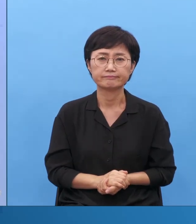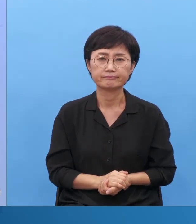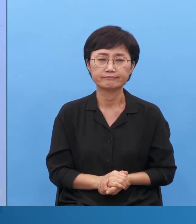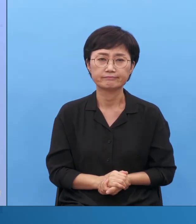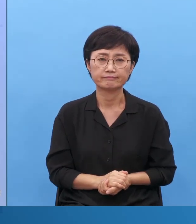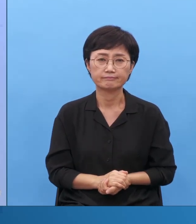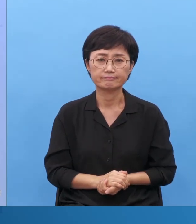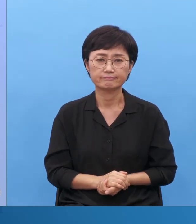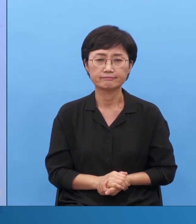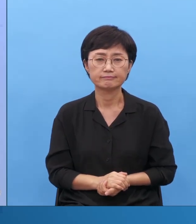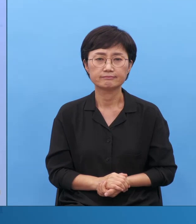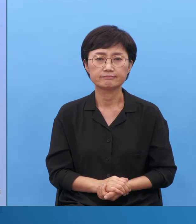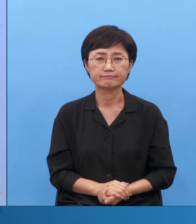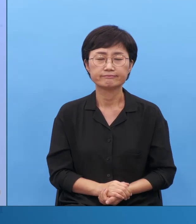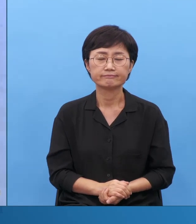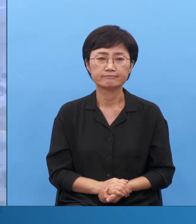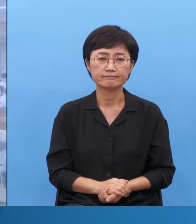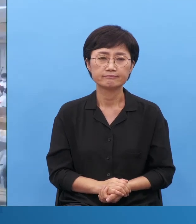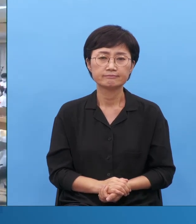Amen.